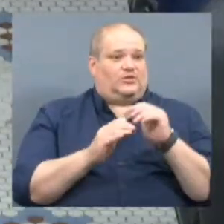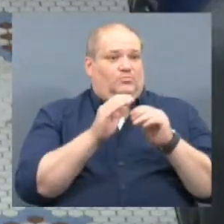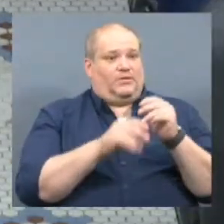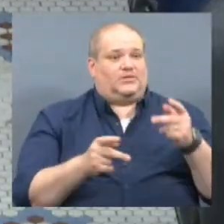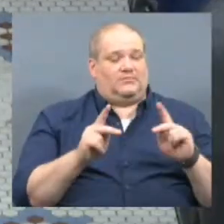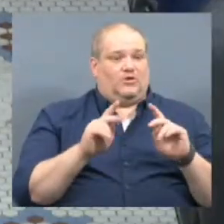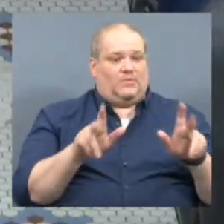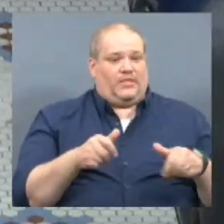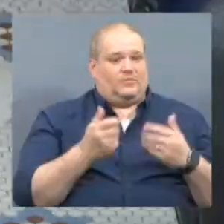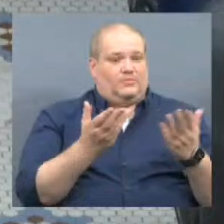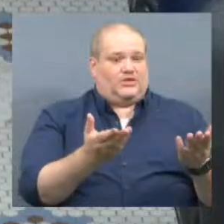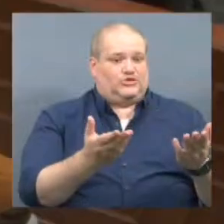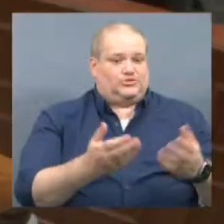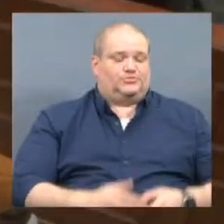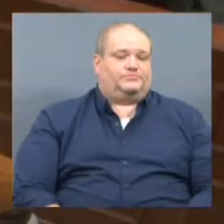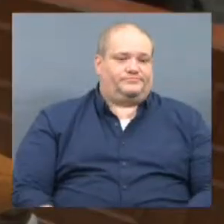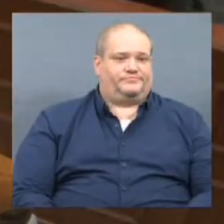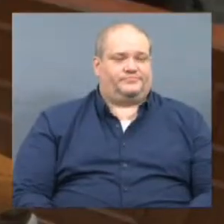issued.